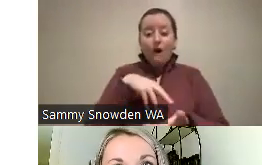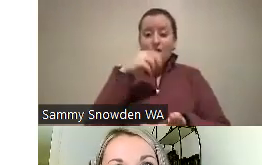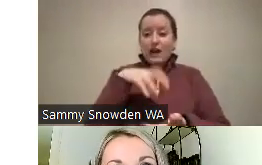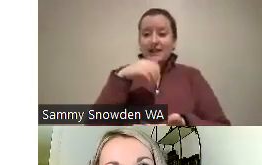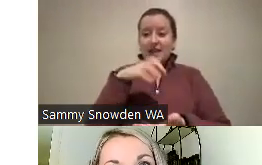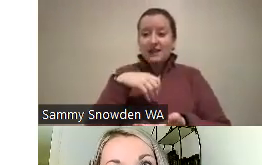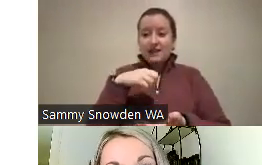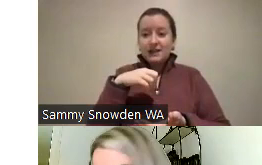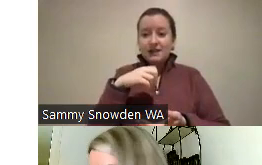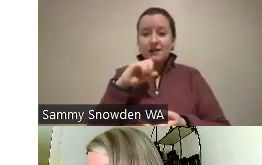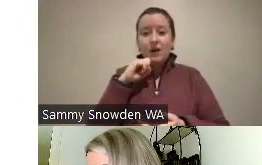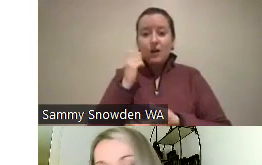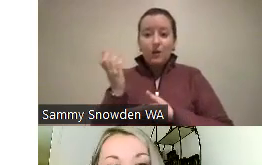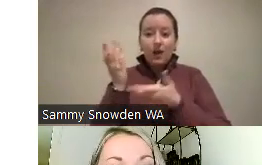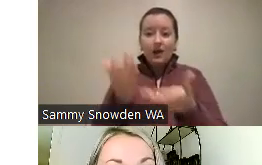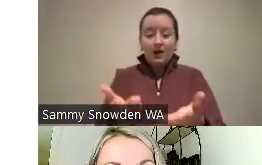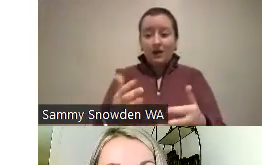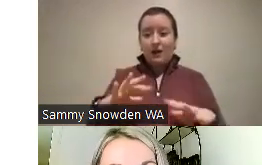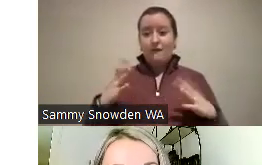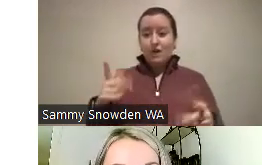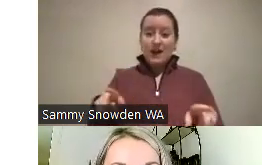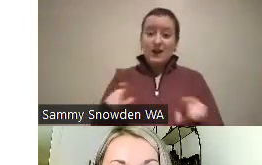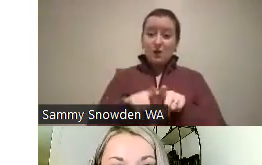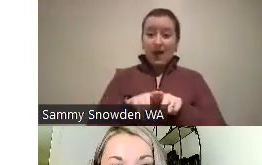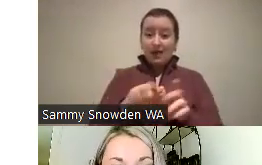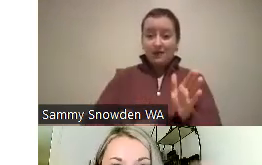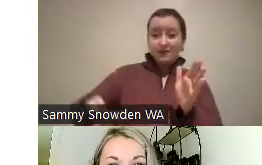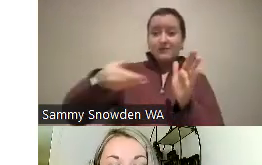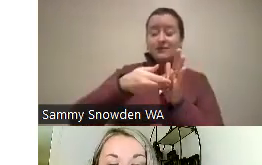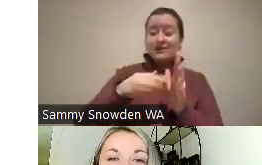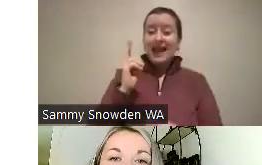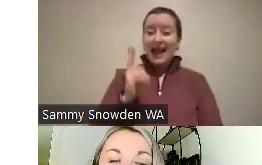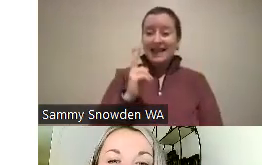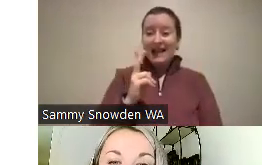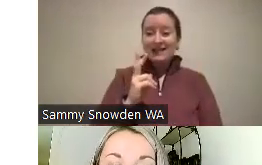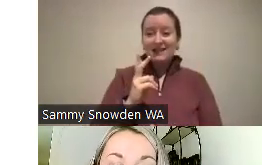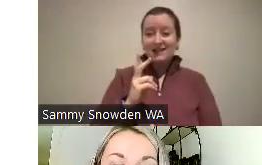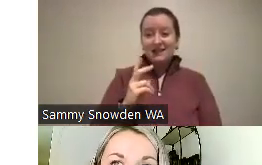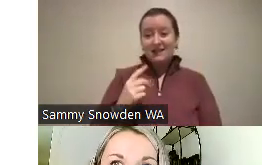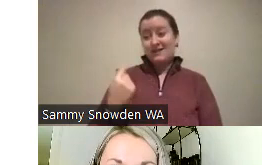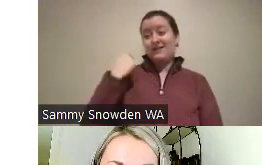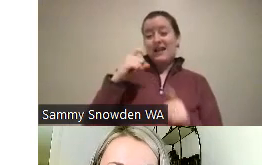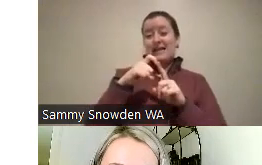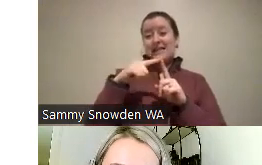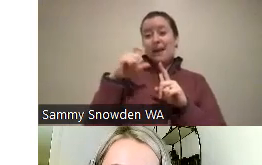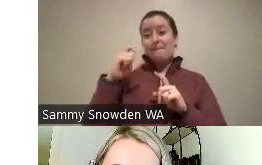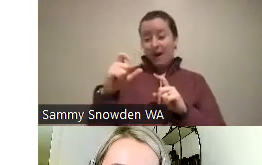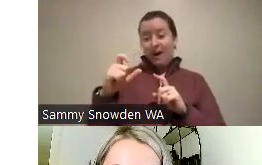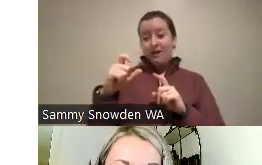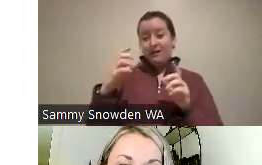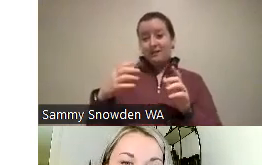more frankincense than they sometimes need. So they've extended it to the 15th